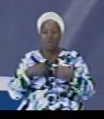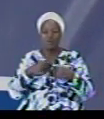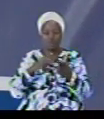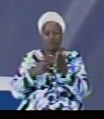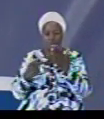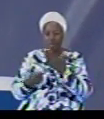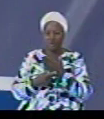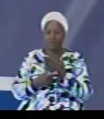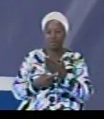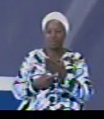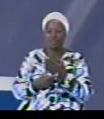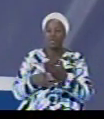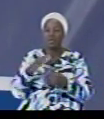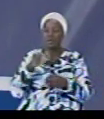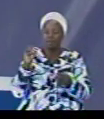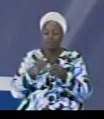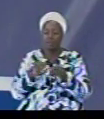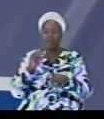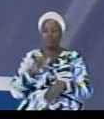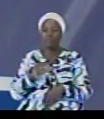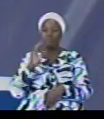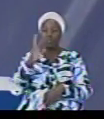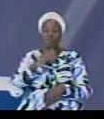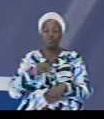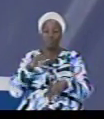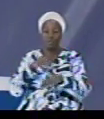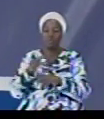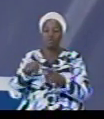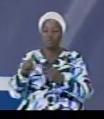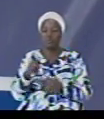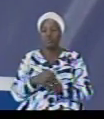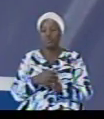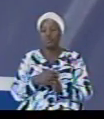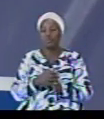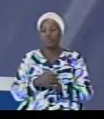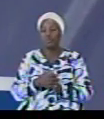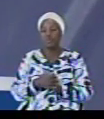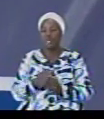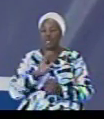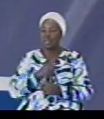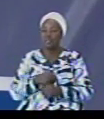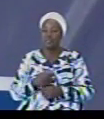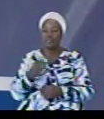And our pastor will be delighted to have you join this